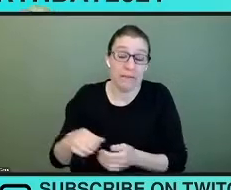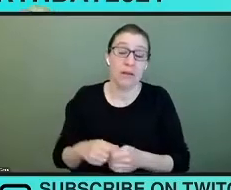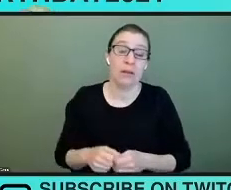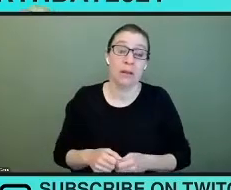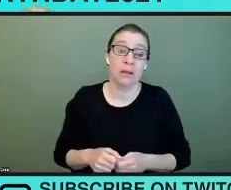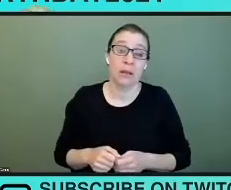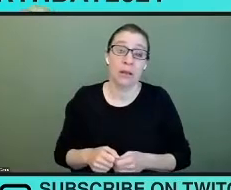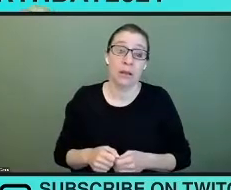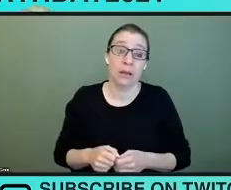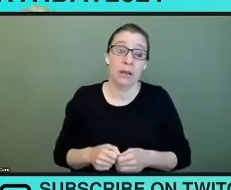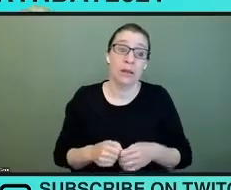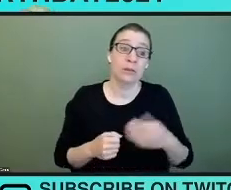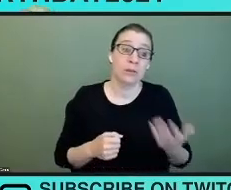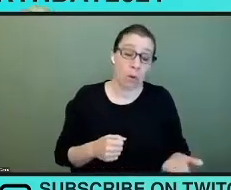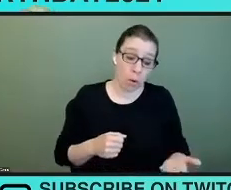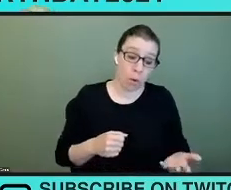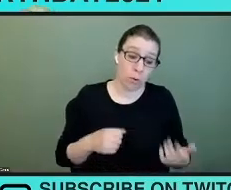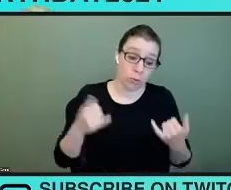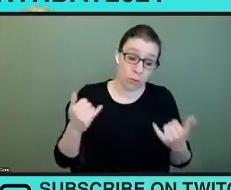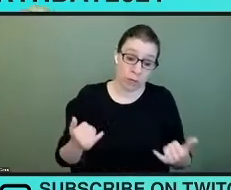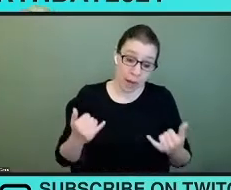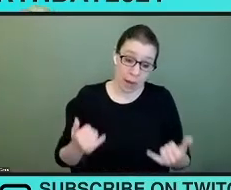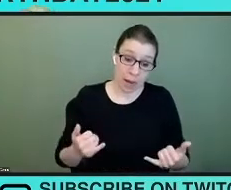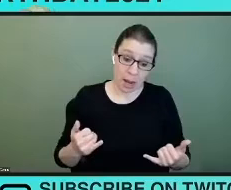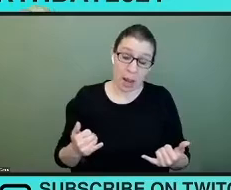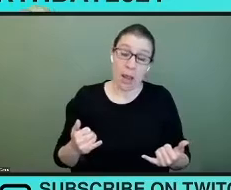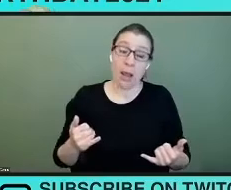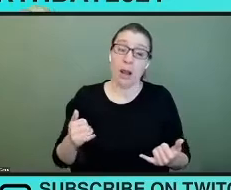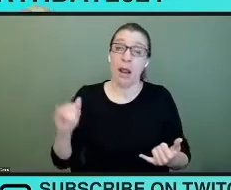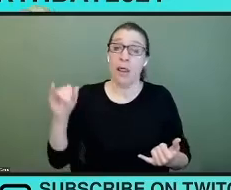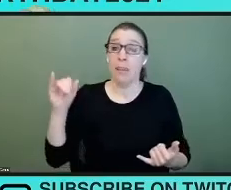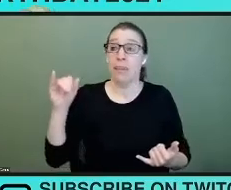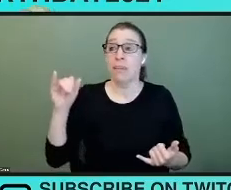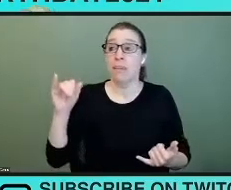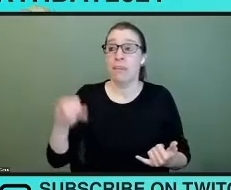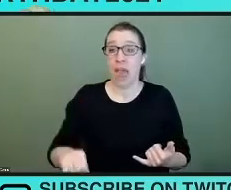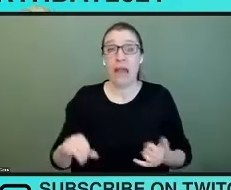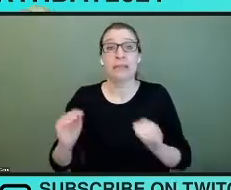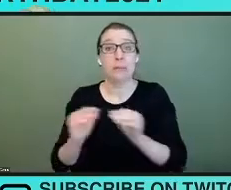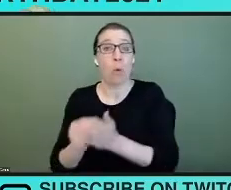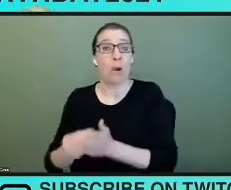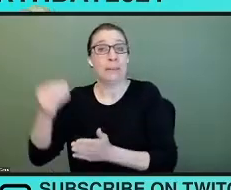which today is more expensive than using